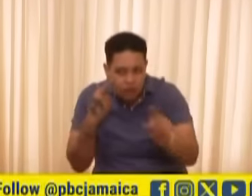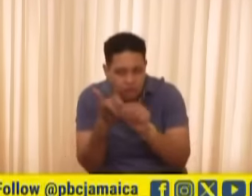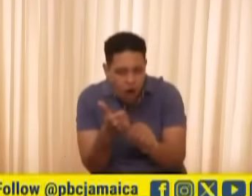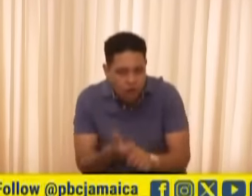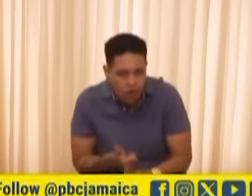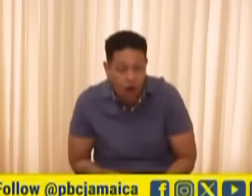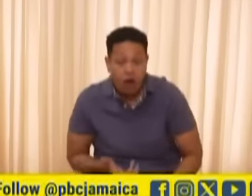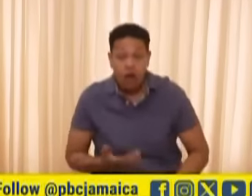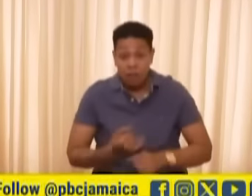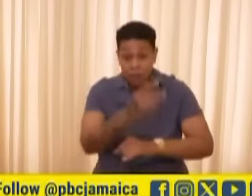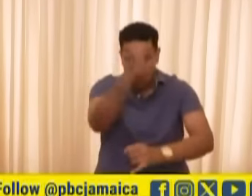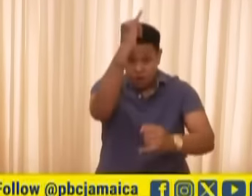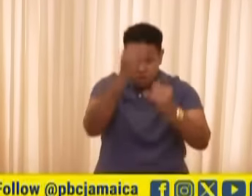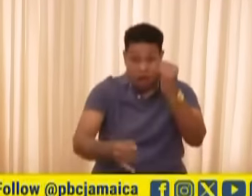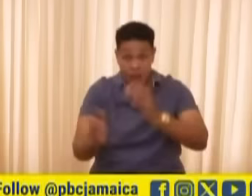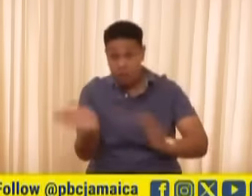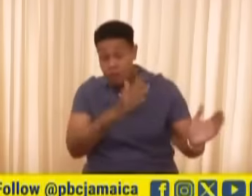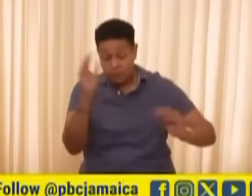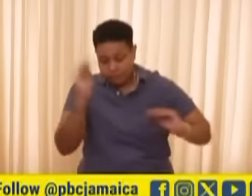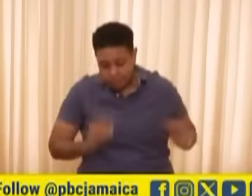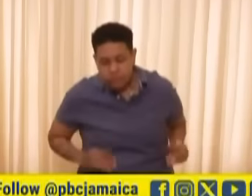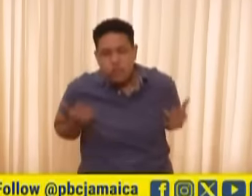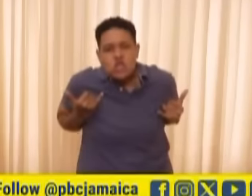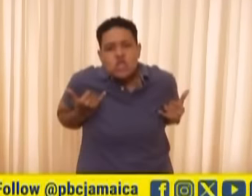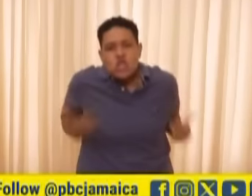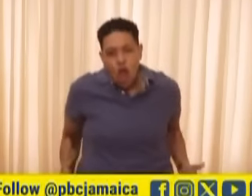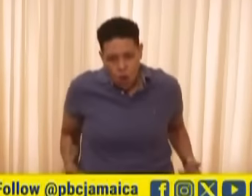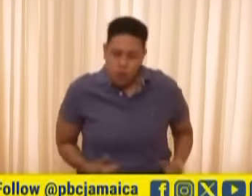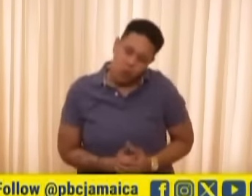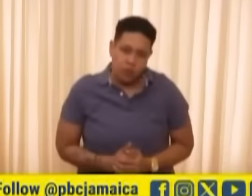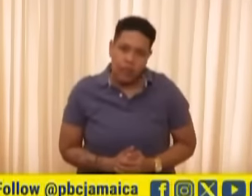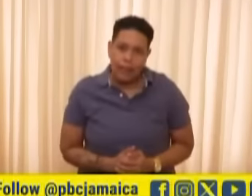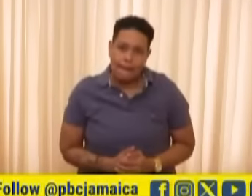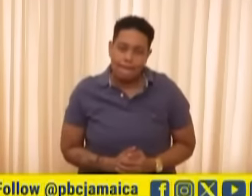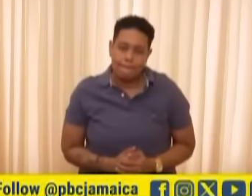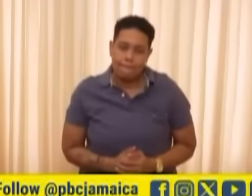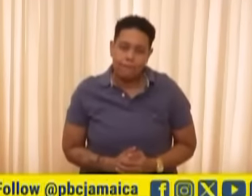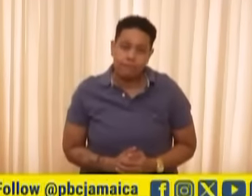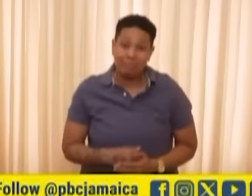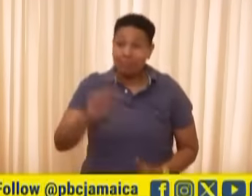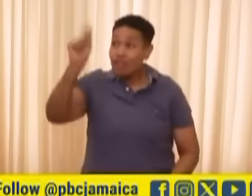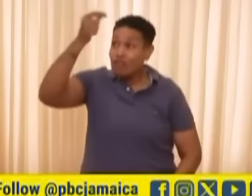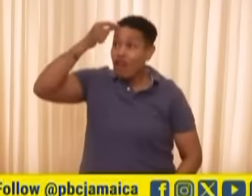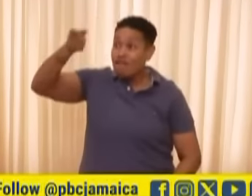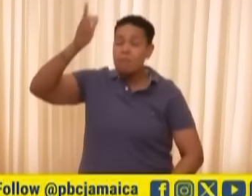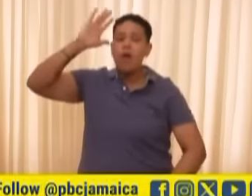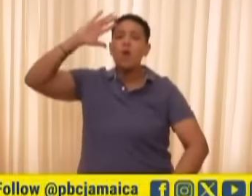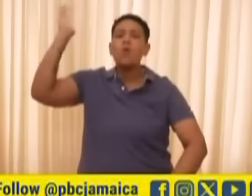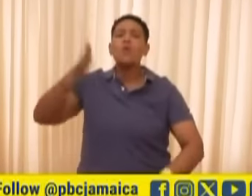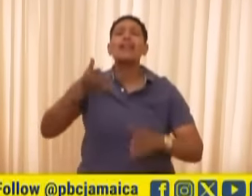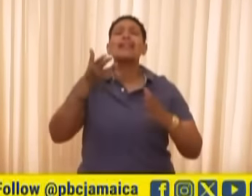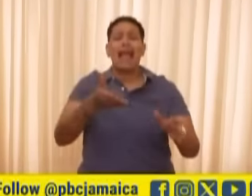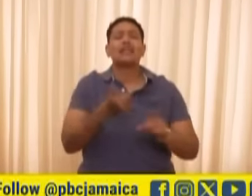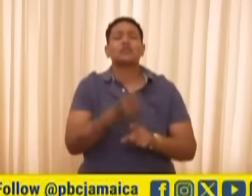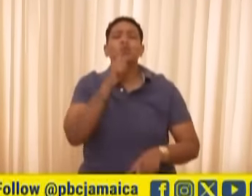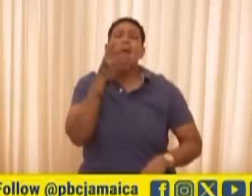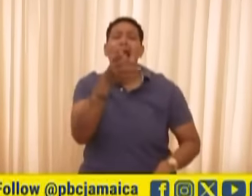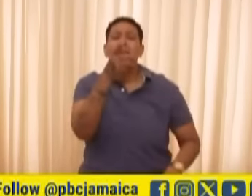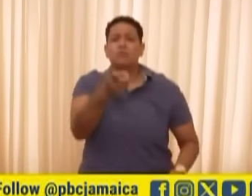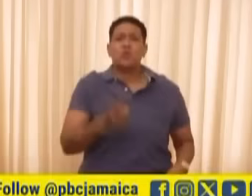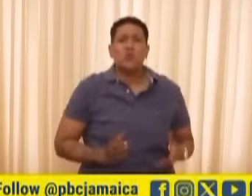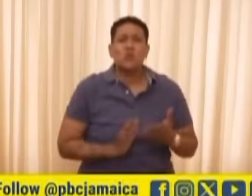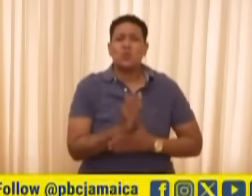your final preparations now. The government will be there to help you